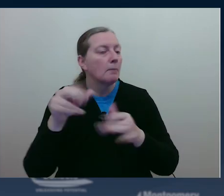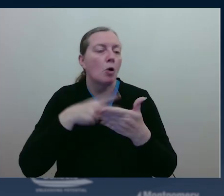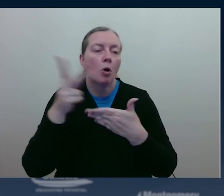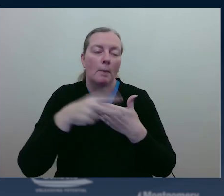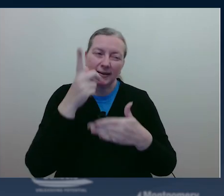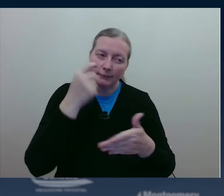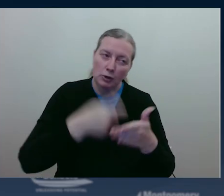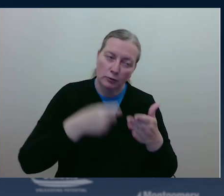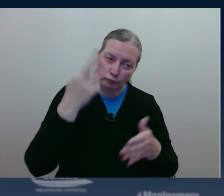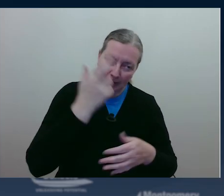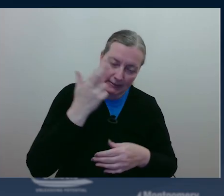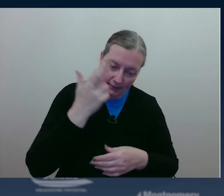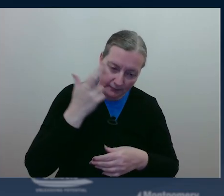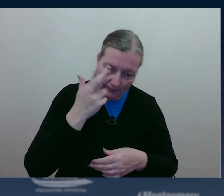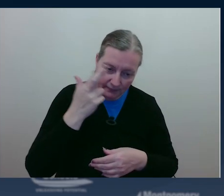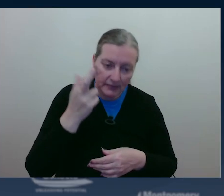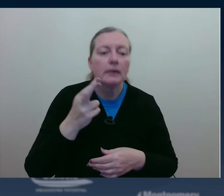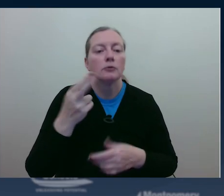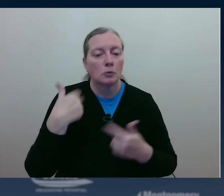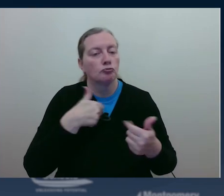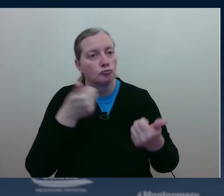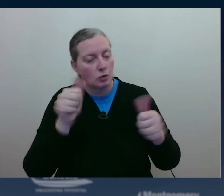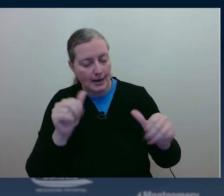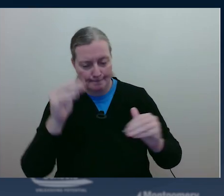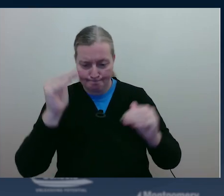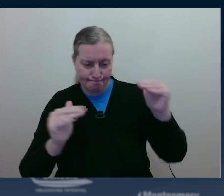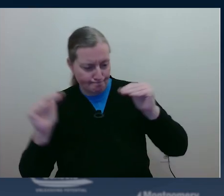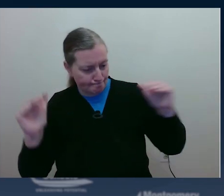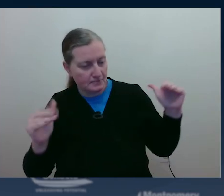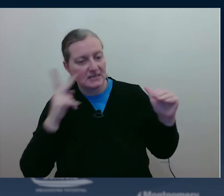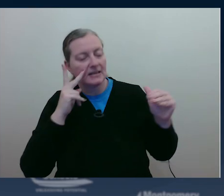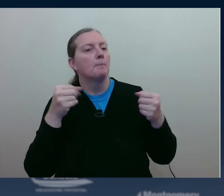matters. Next slide, please.